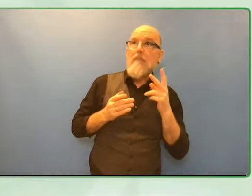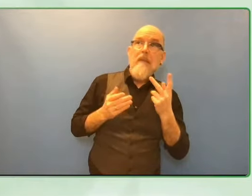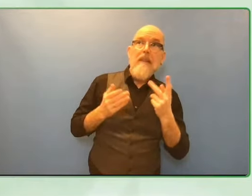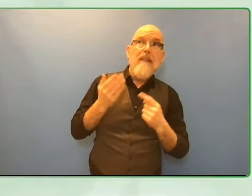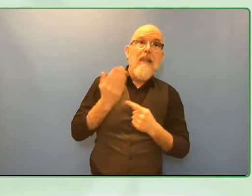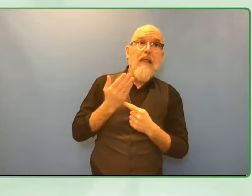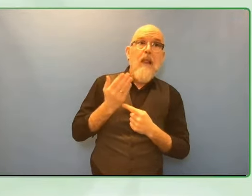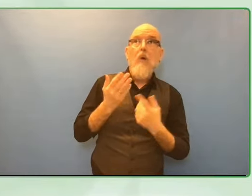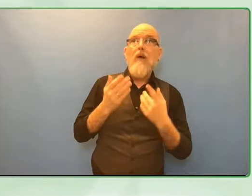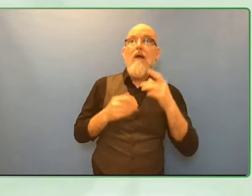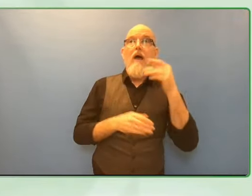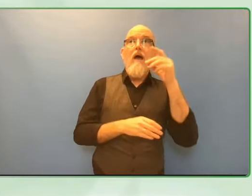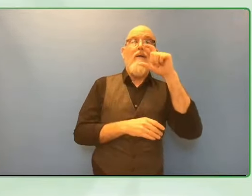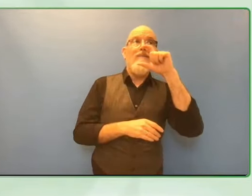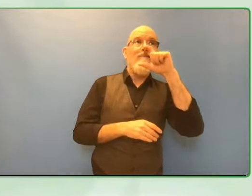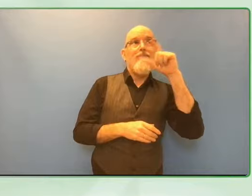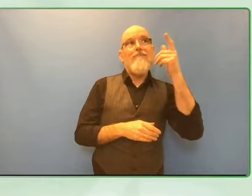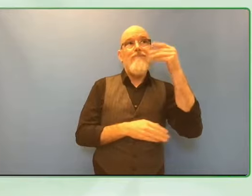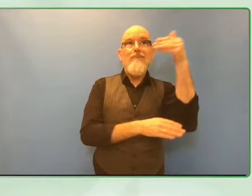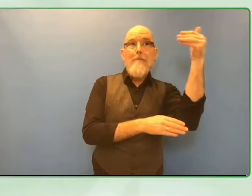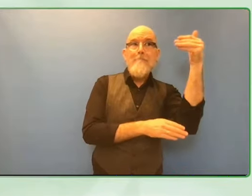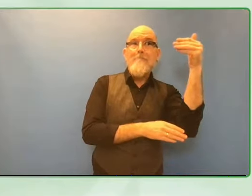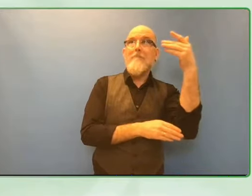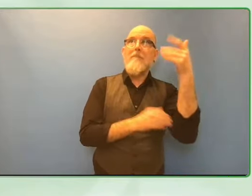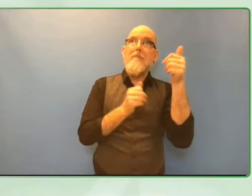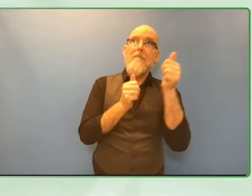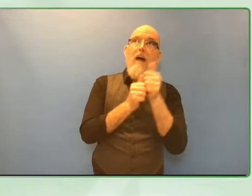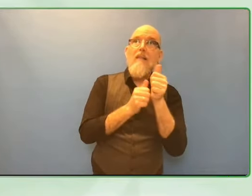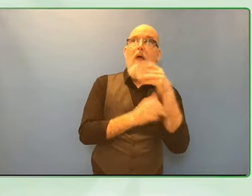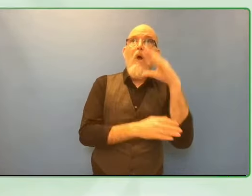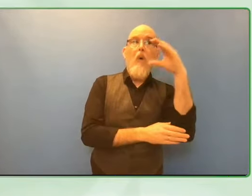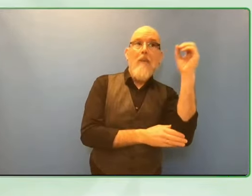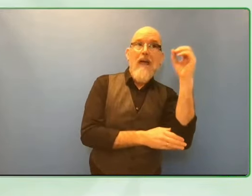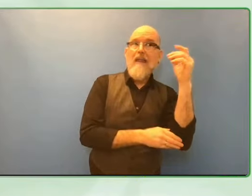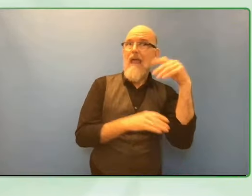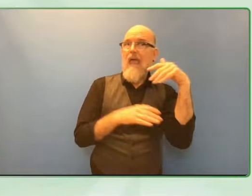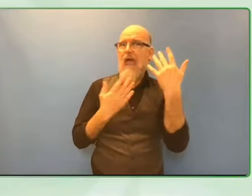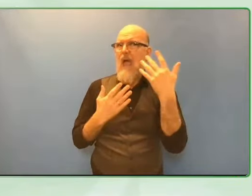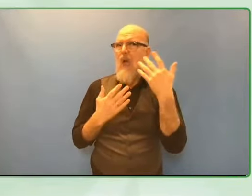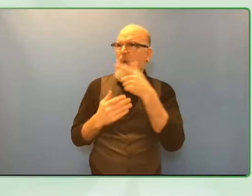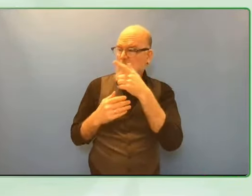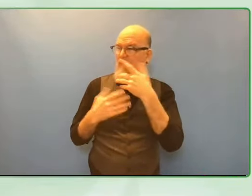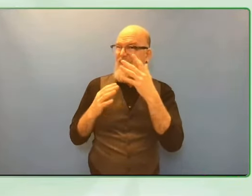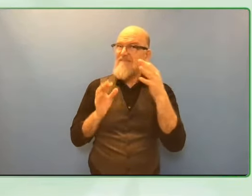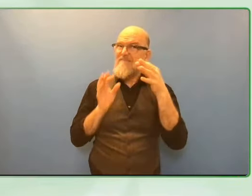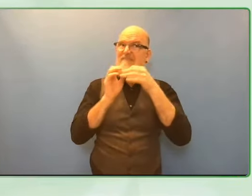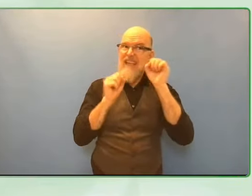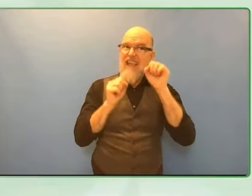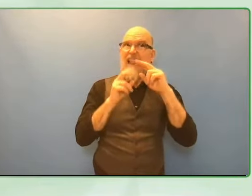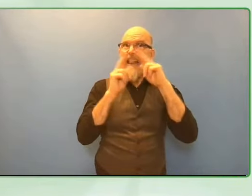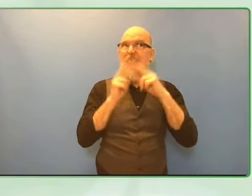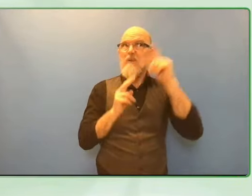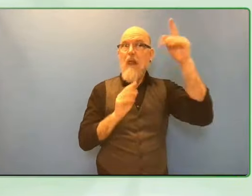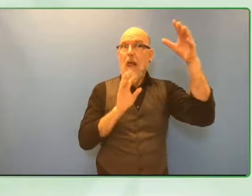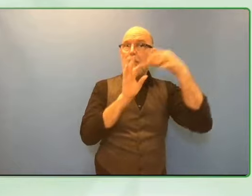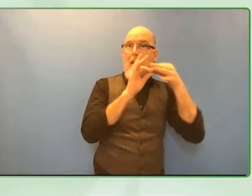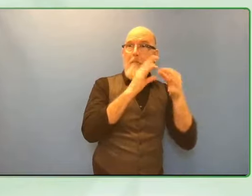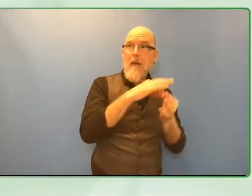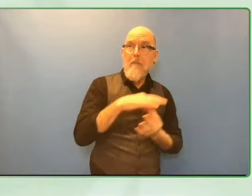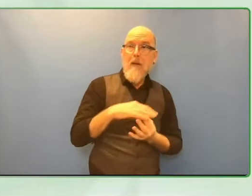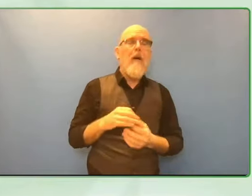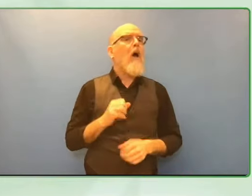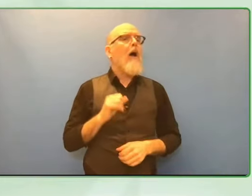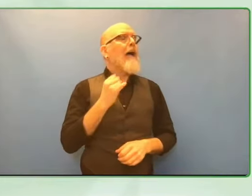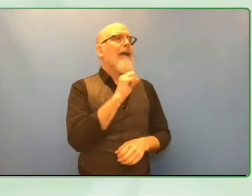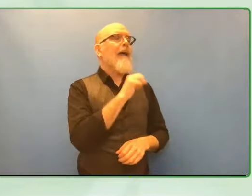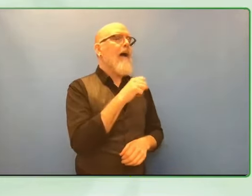and how you went about creating those relationships? Yeah, of course. I would say one of our most important